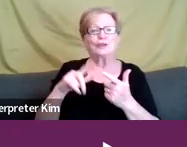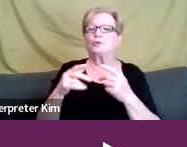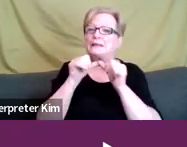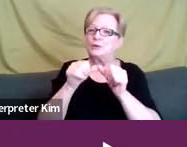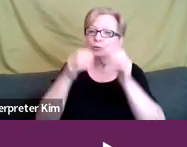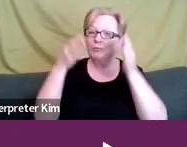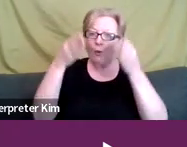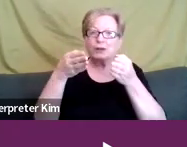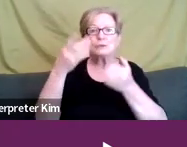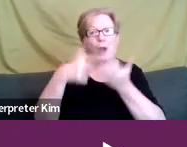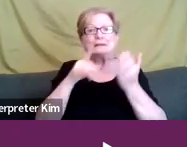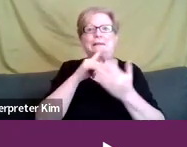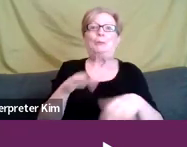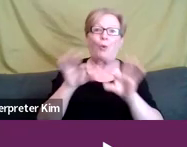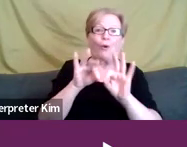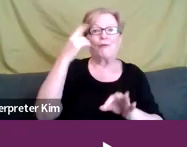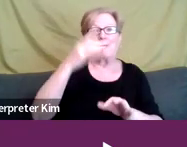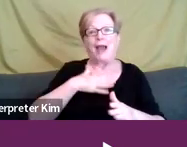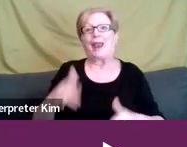on what's important to me in my life.